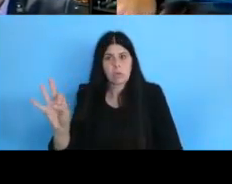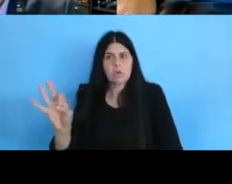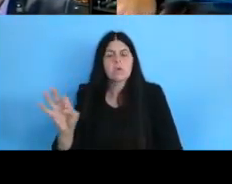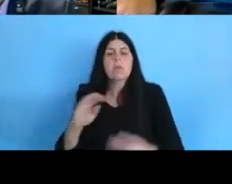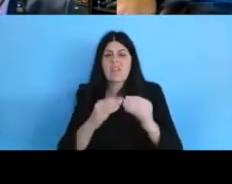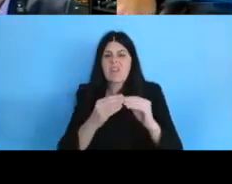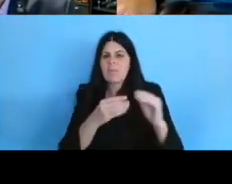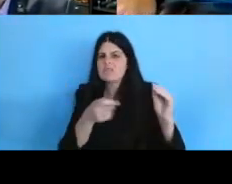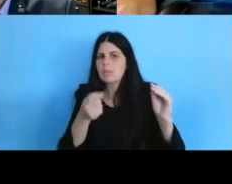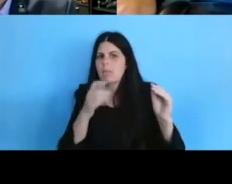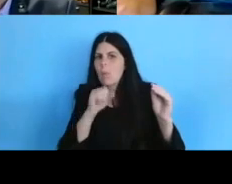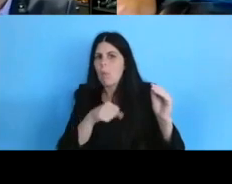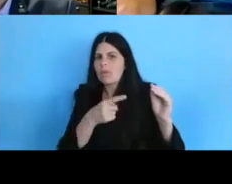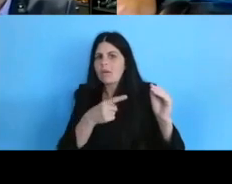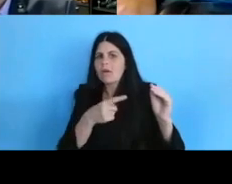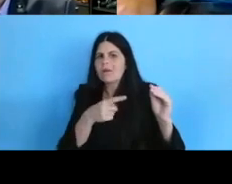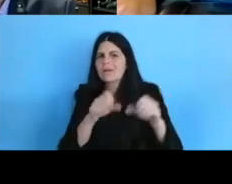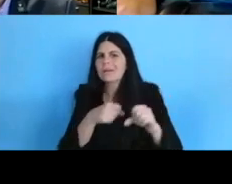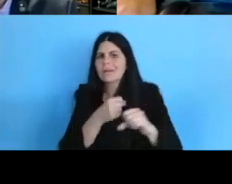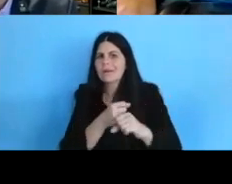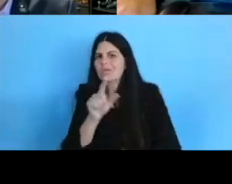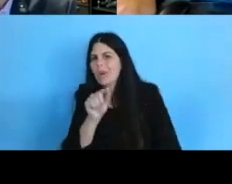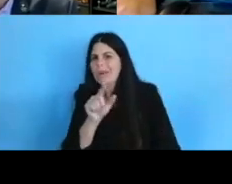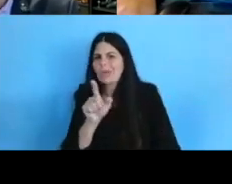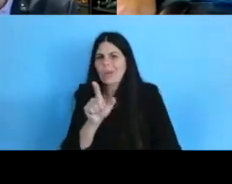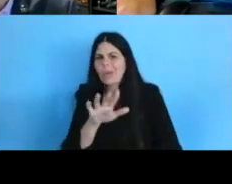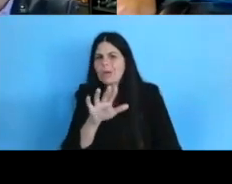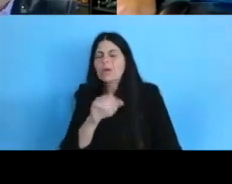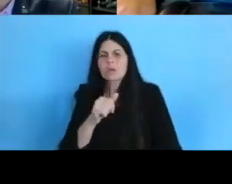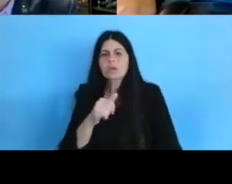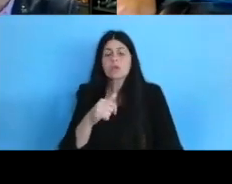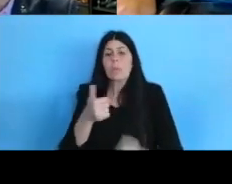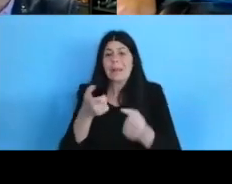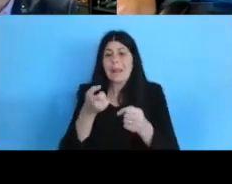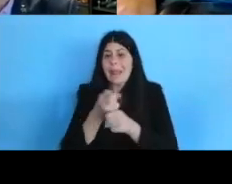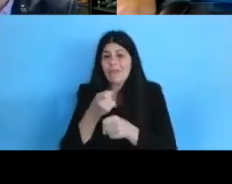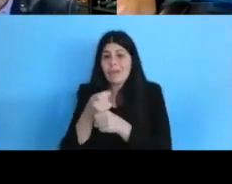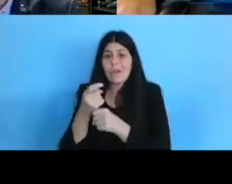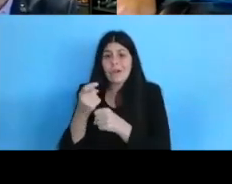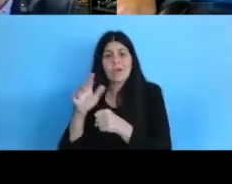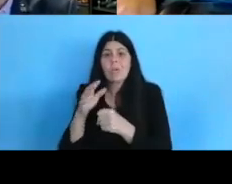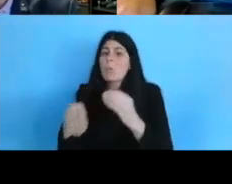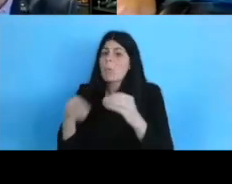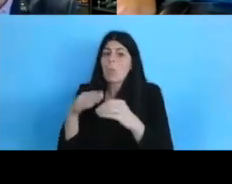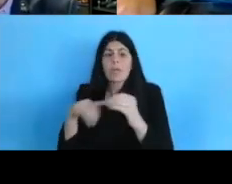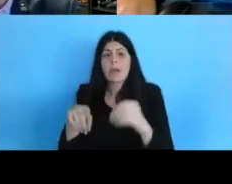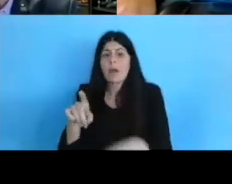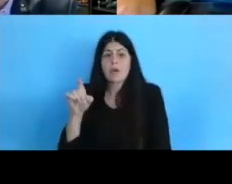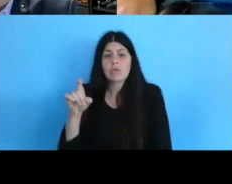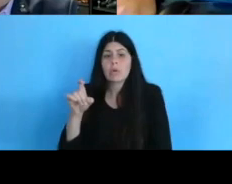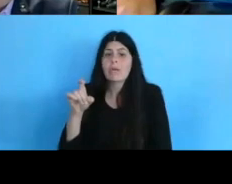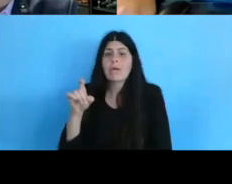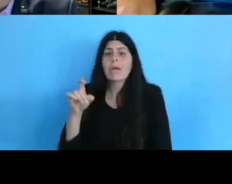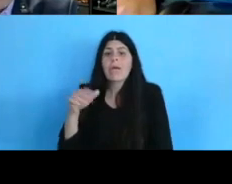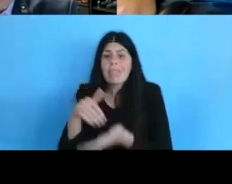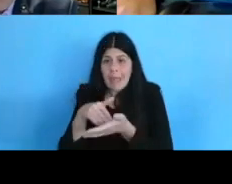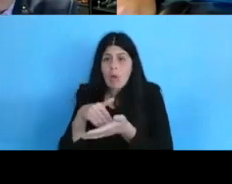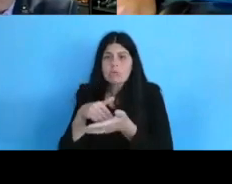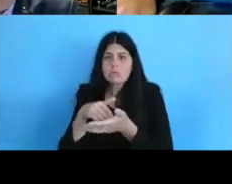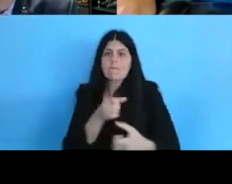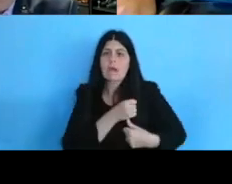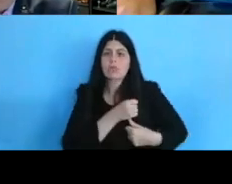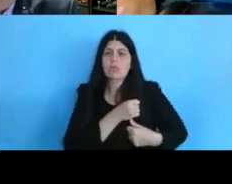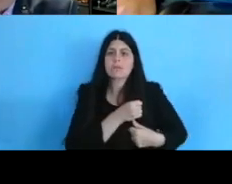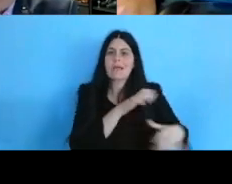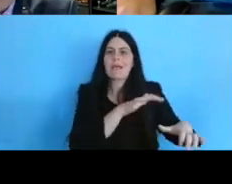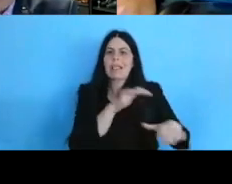but every year more than 100,000 disabled veterans leave the military to transition,